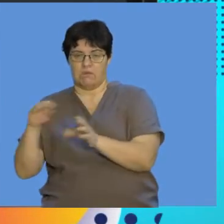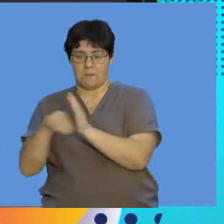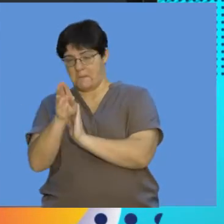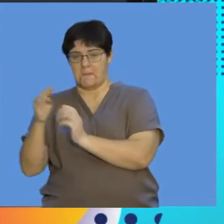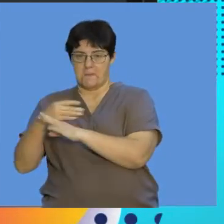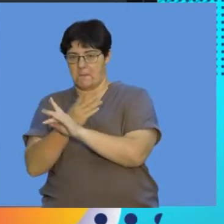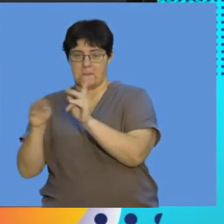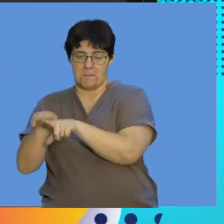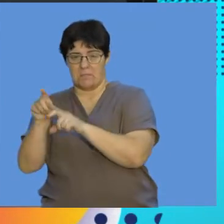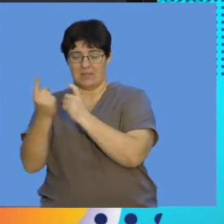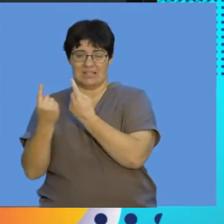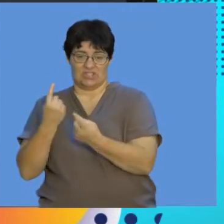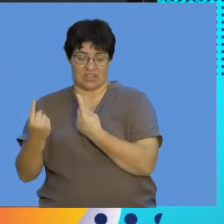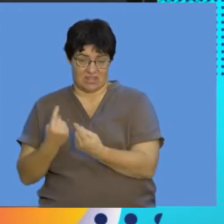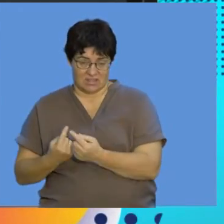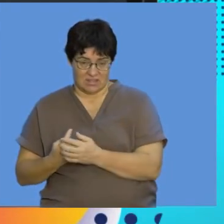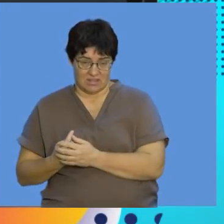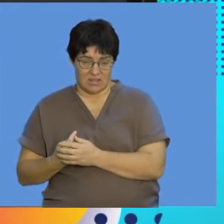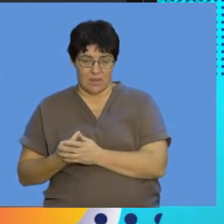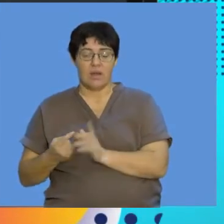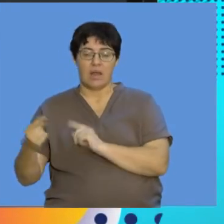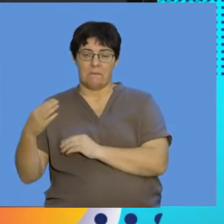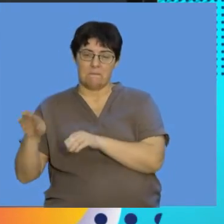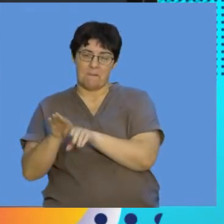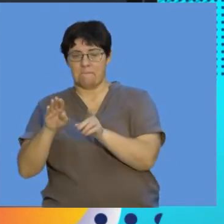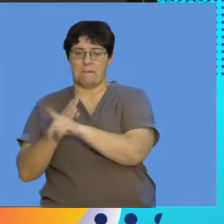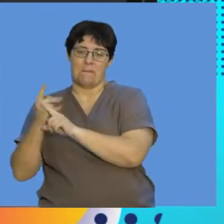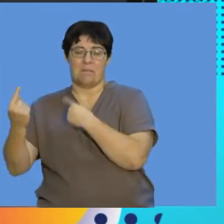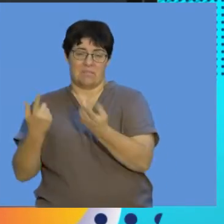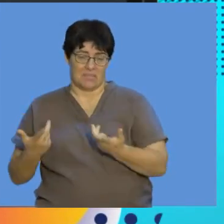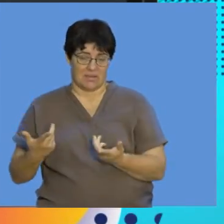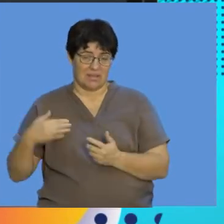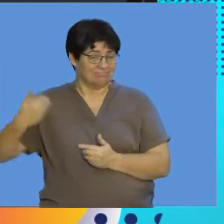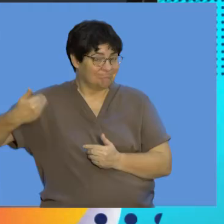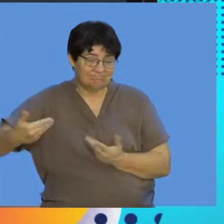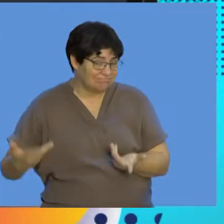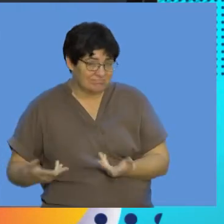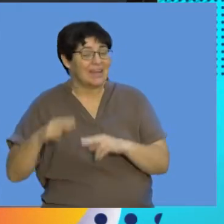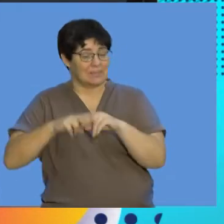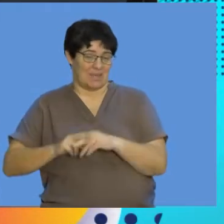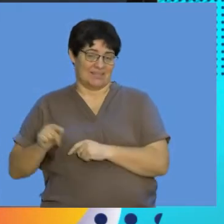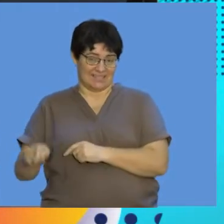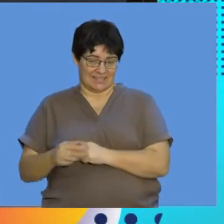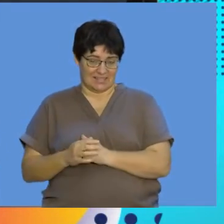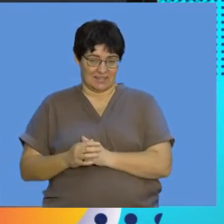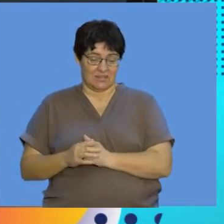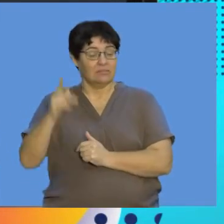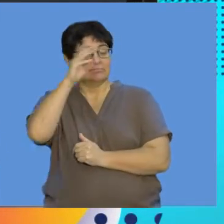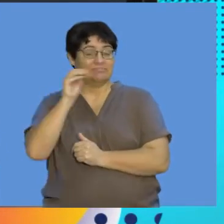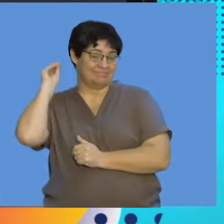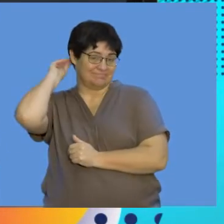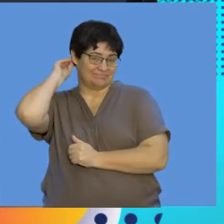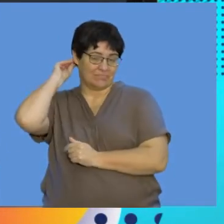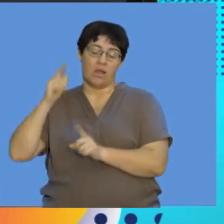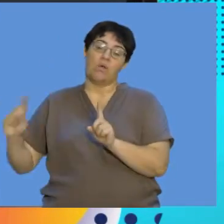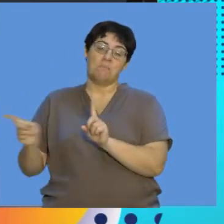moving, and also how frequent they collide with each other, as well as the walls of the container. Bearing in mind that the